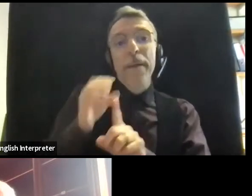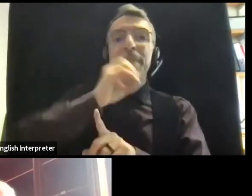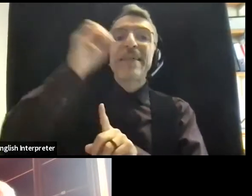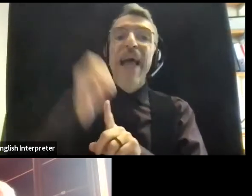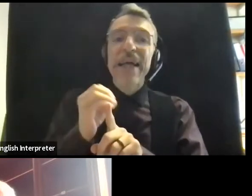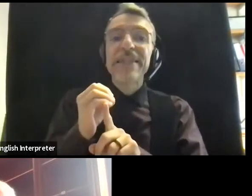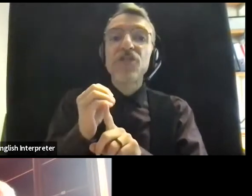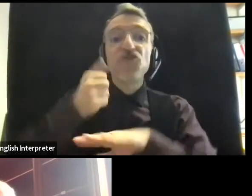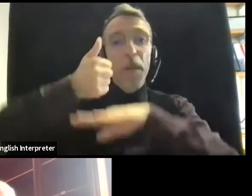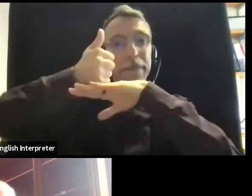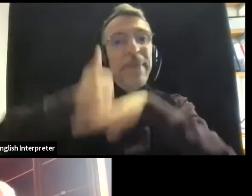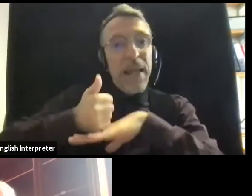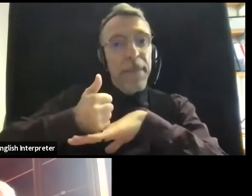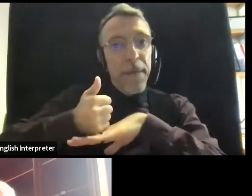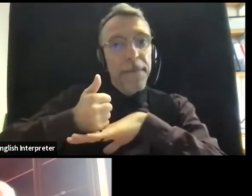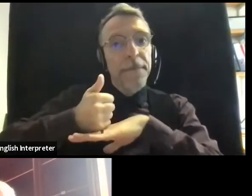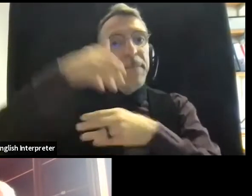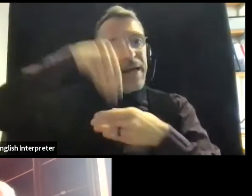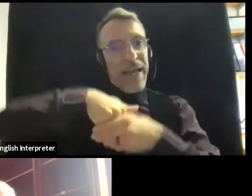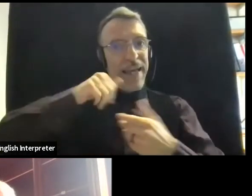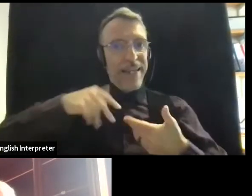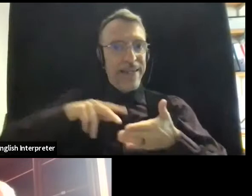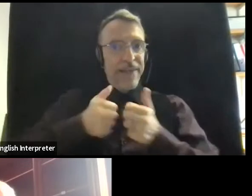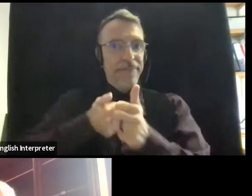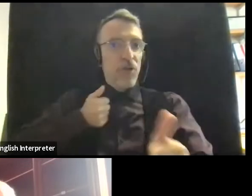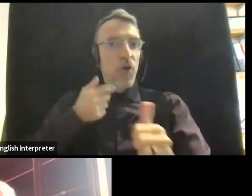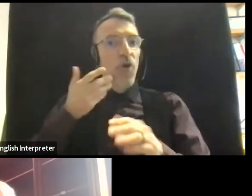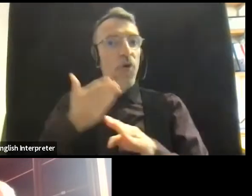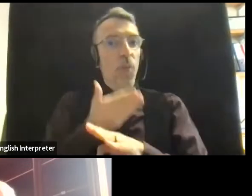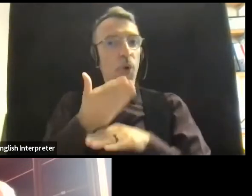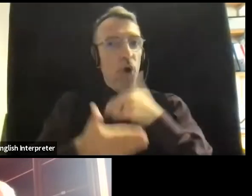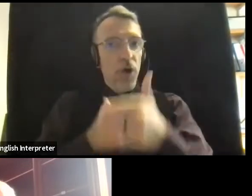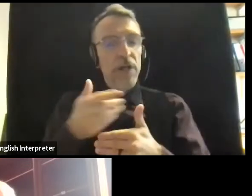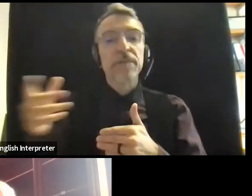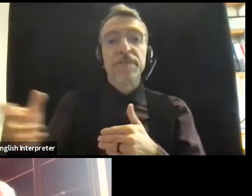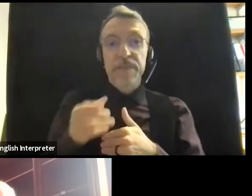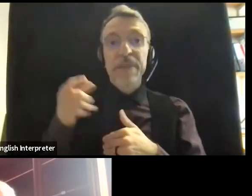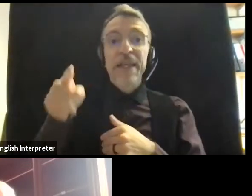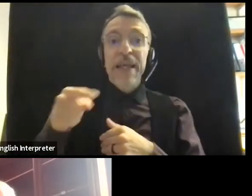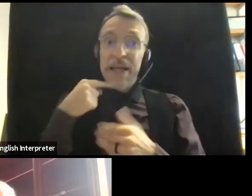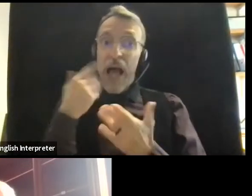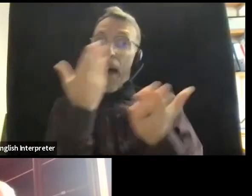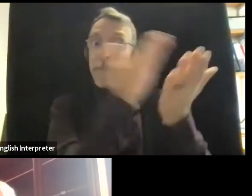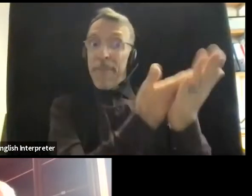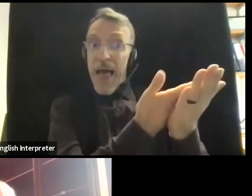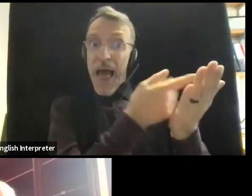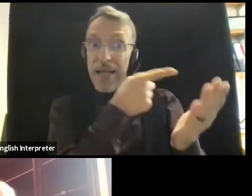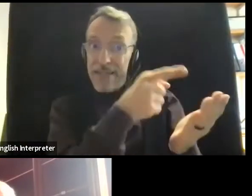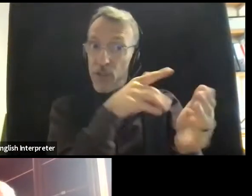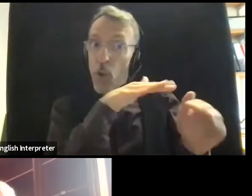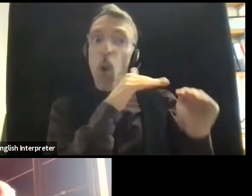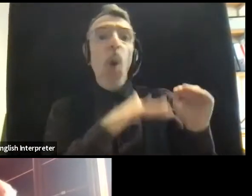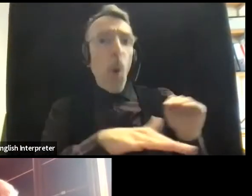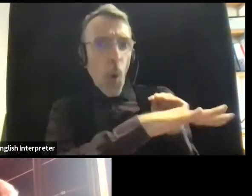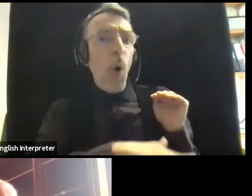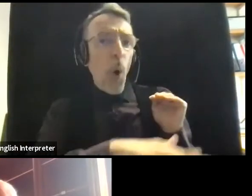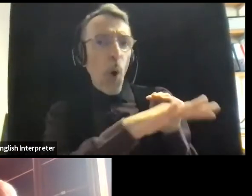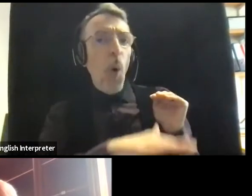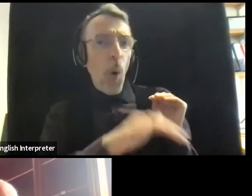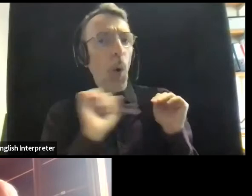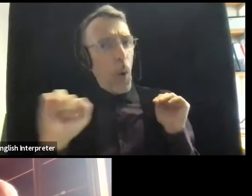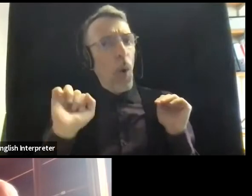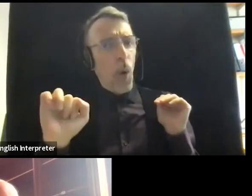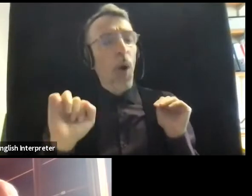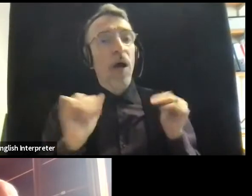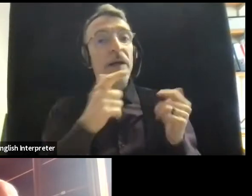of the workforce of people with disabilities. And he said that this was at a local level. He said that the